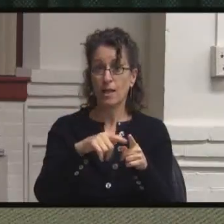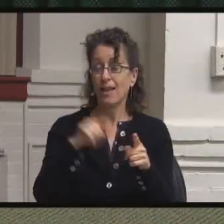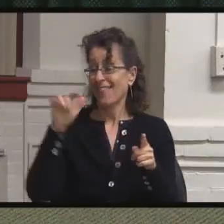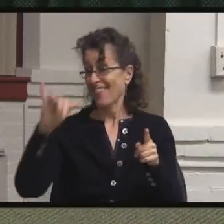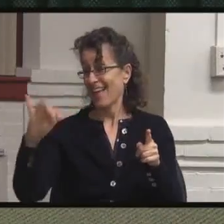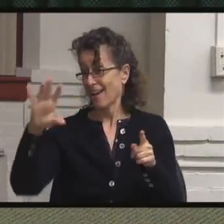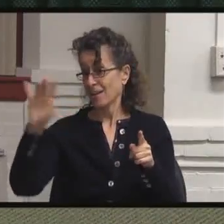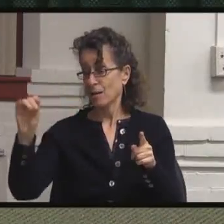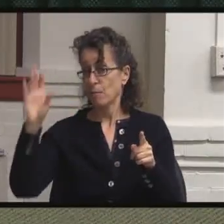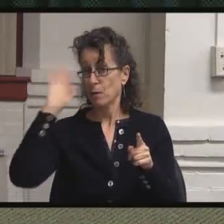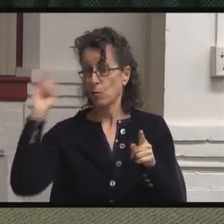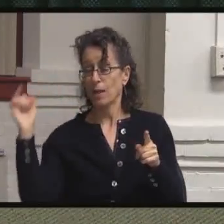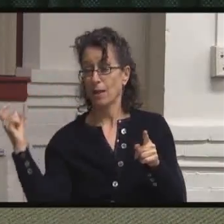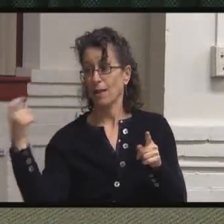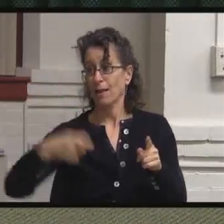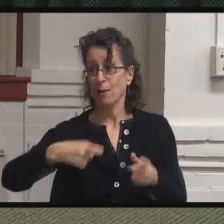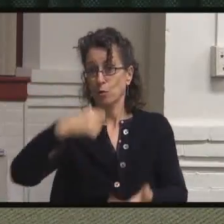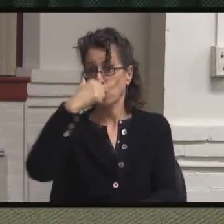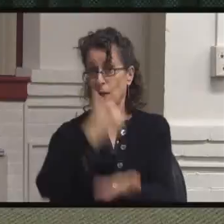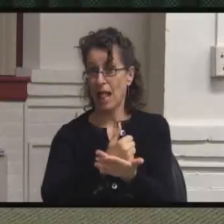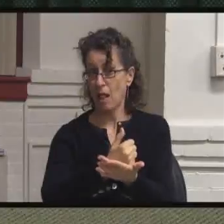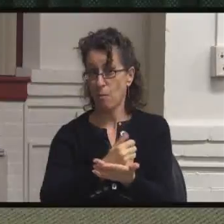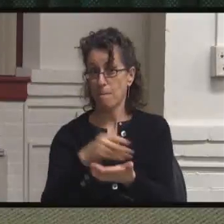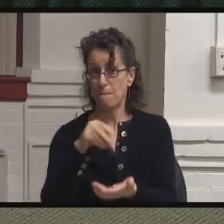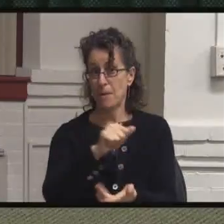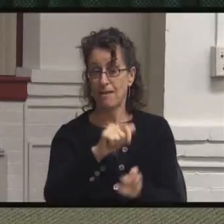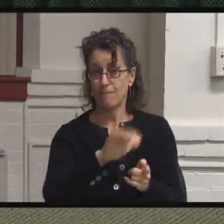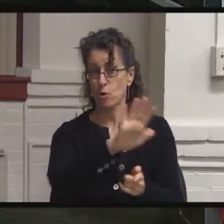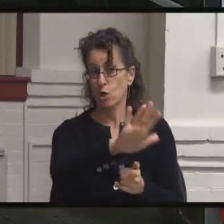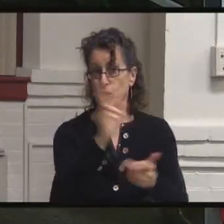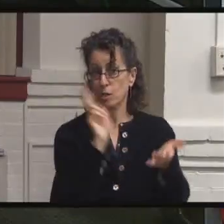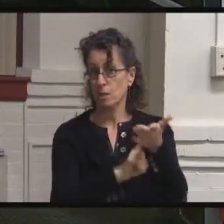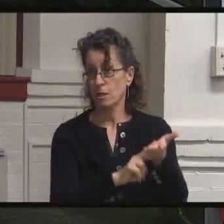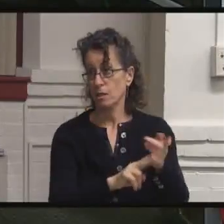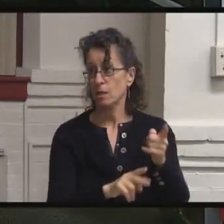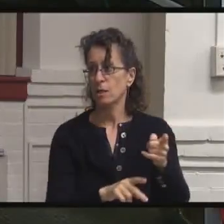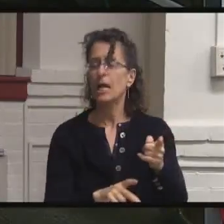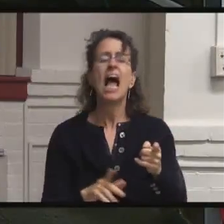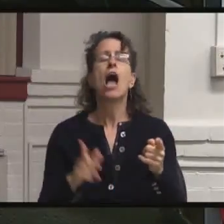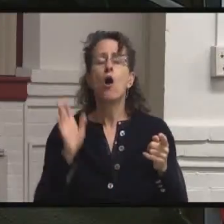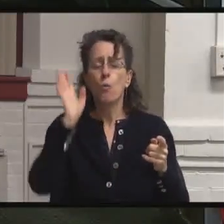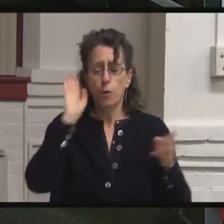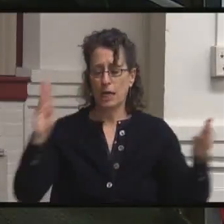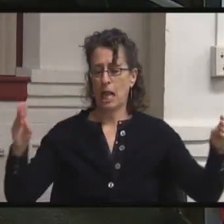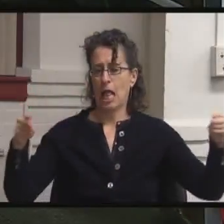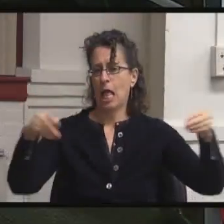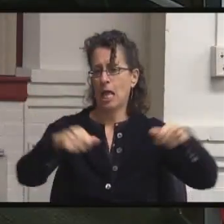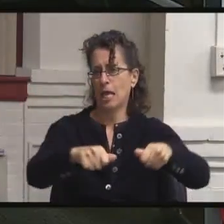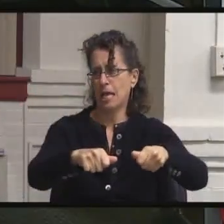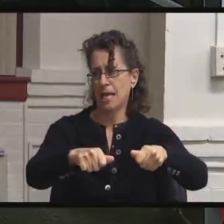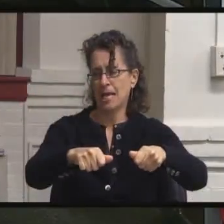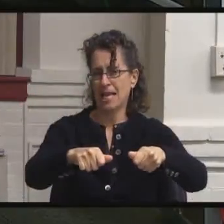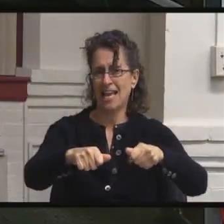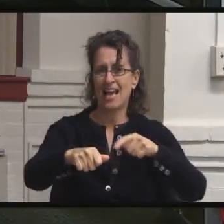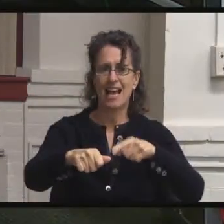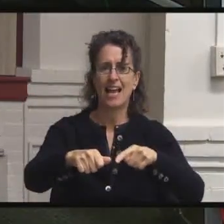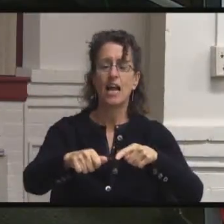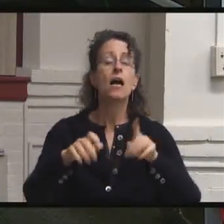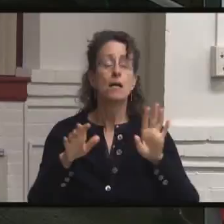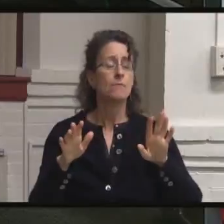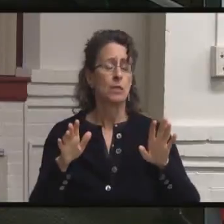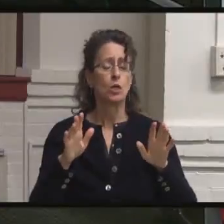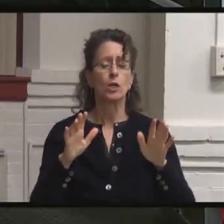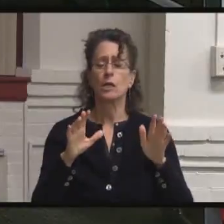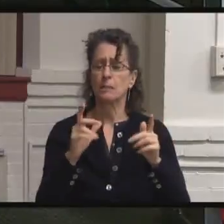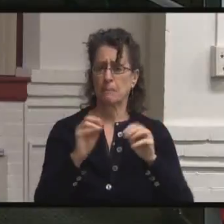to compensate us for these appraisals? There would be a cost share. The cost share is far more easier to understand with Wyndham Wood Heat.